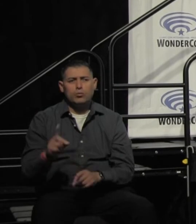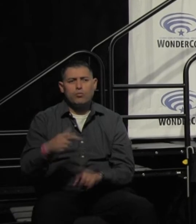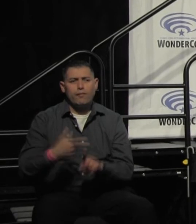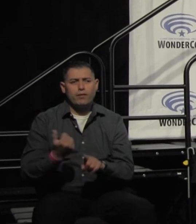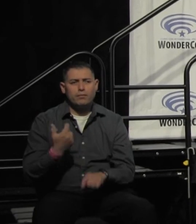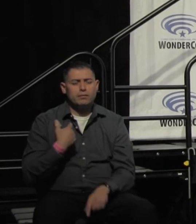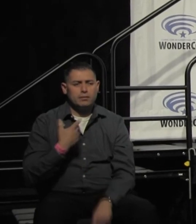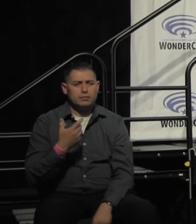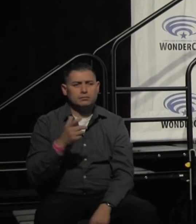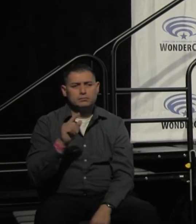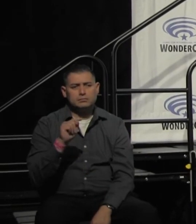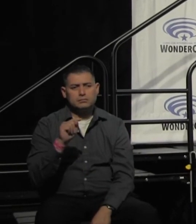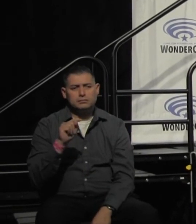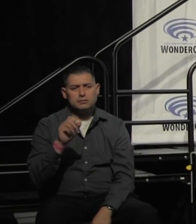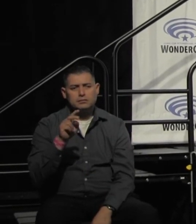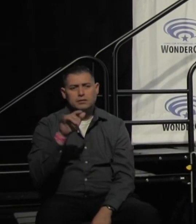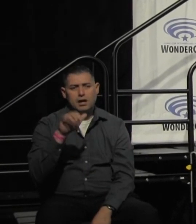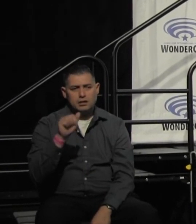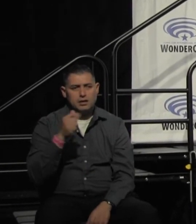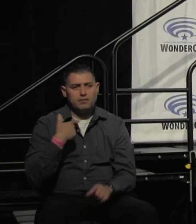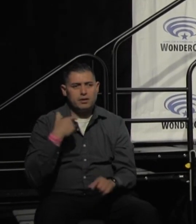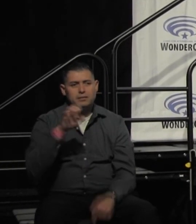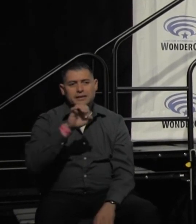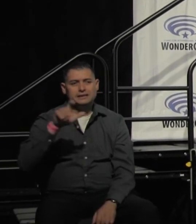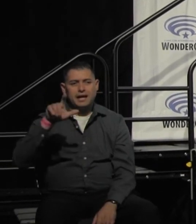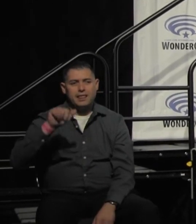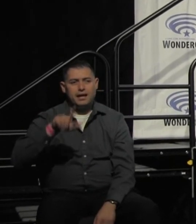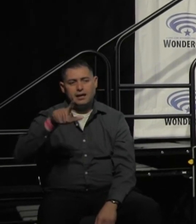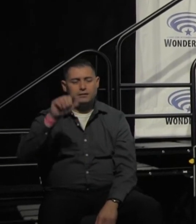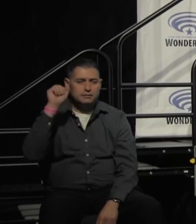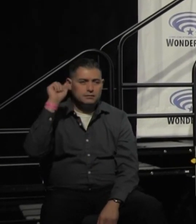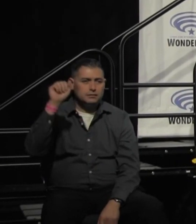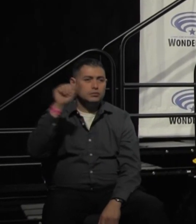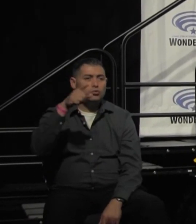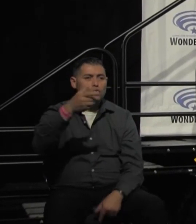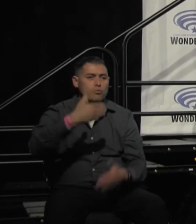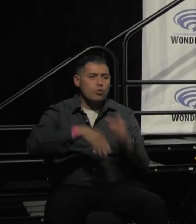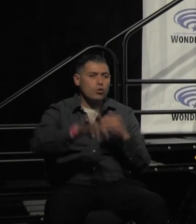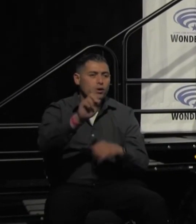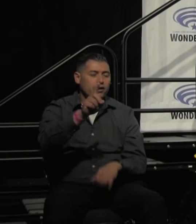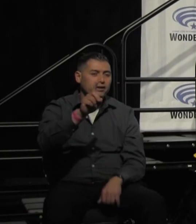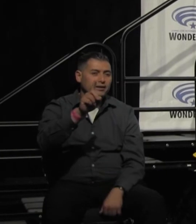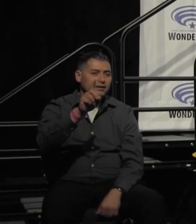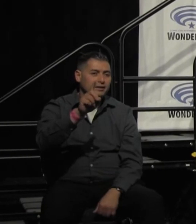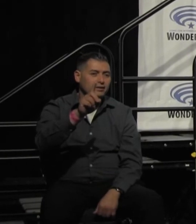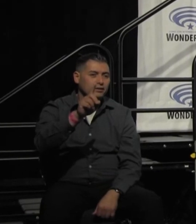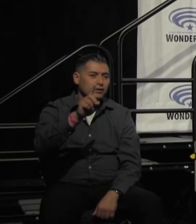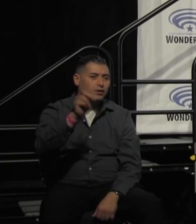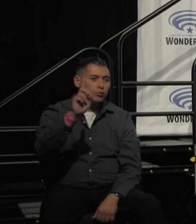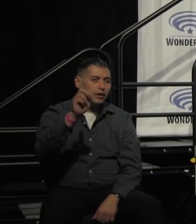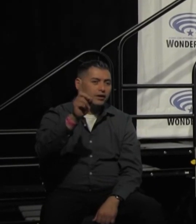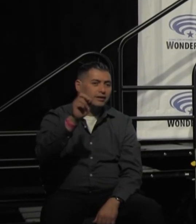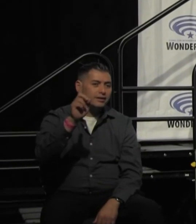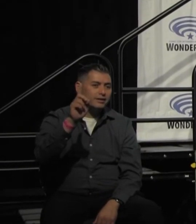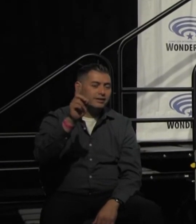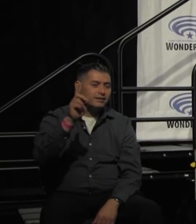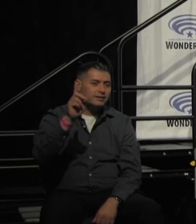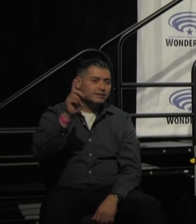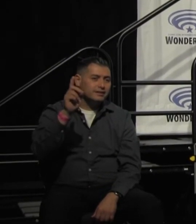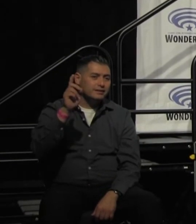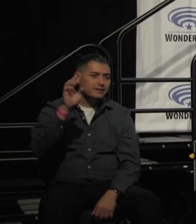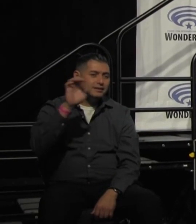my name's Tanya. I'm from East LA, and Hey! Where were you born, Tanya? where or when? No, where? He's not